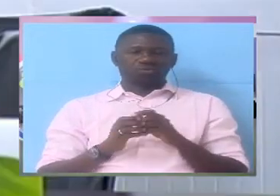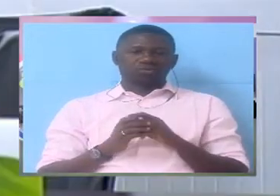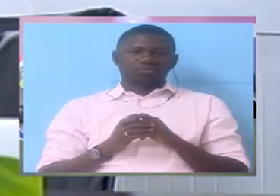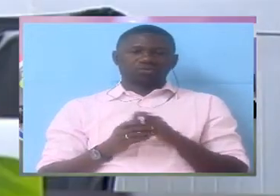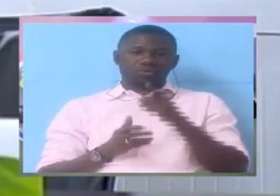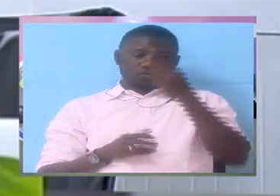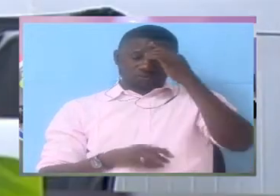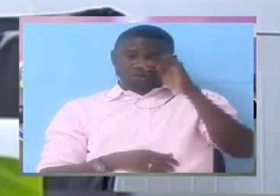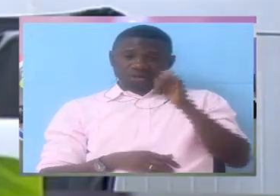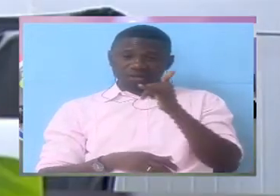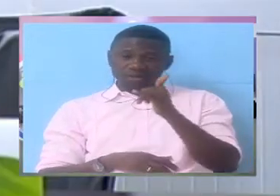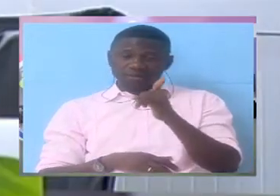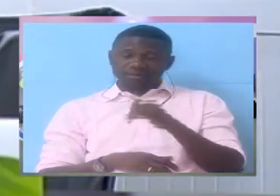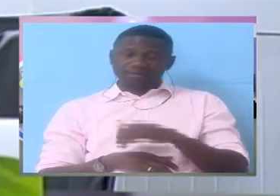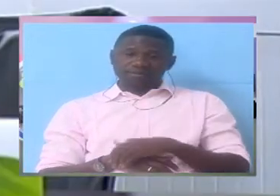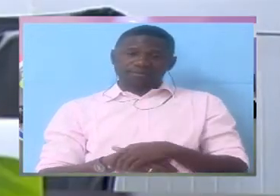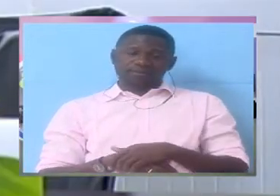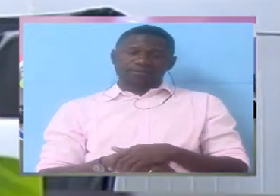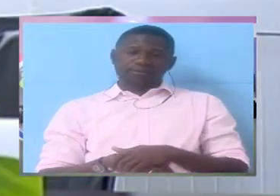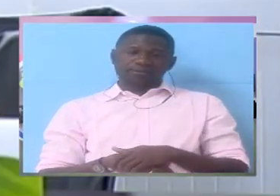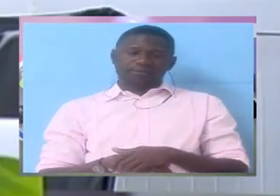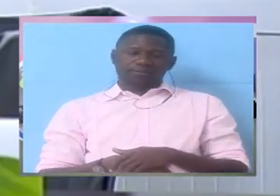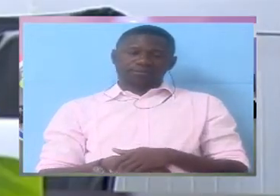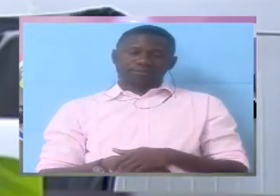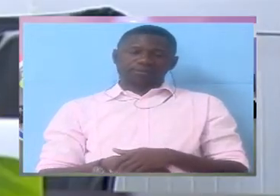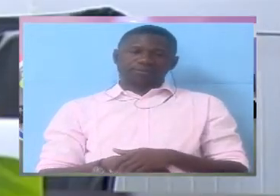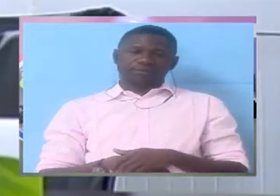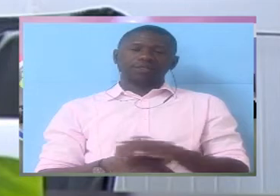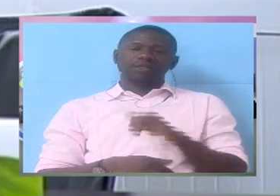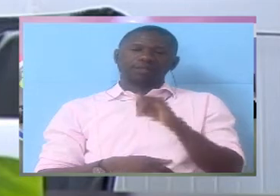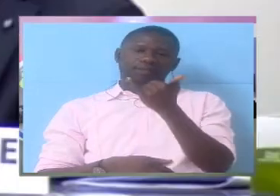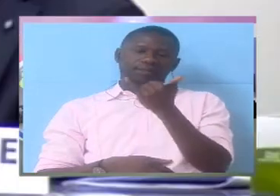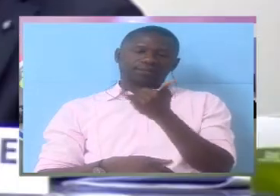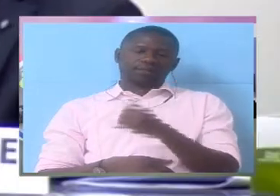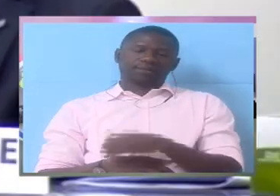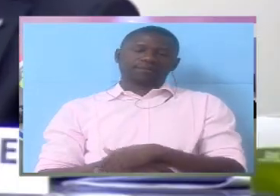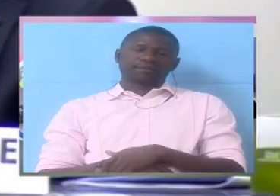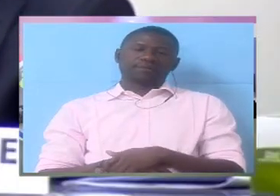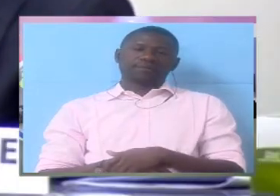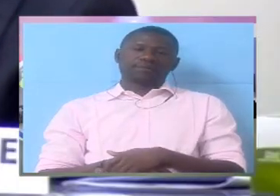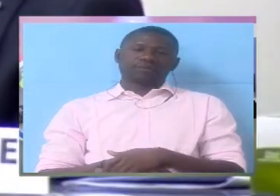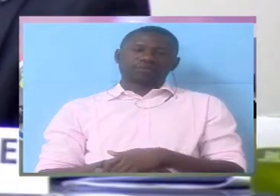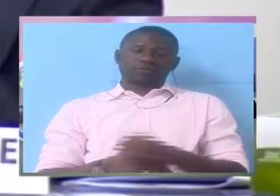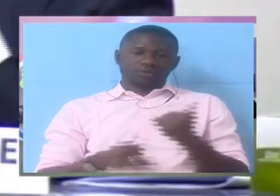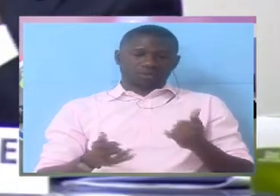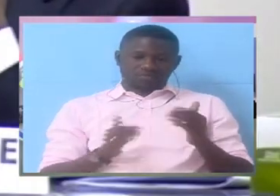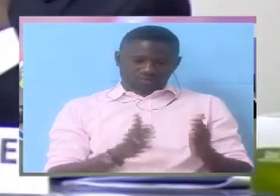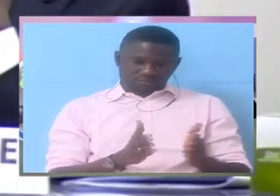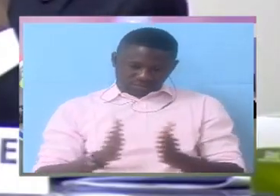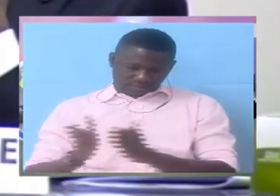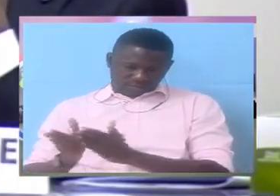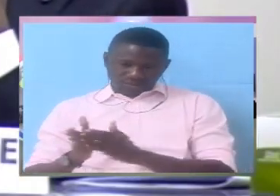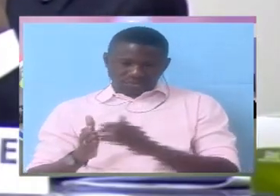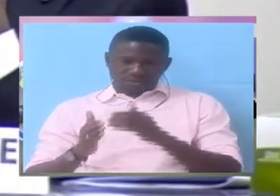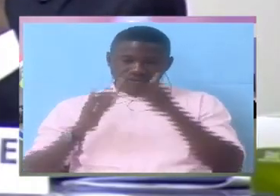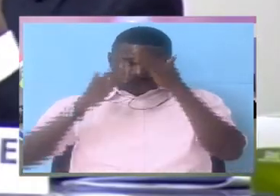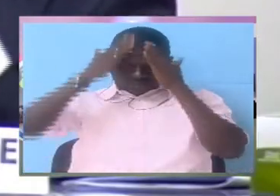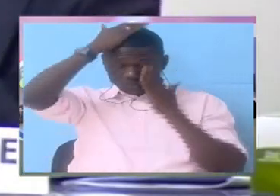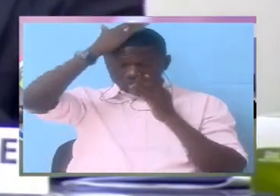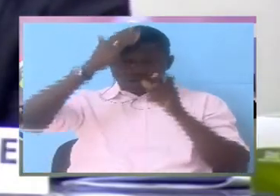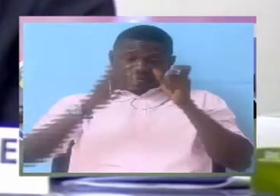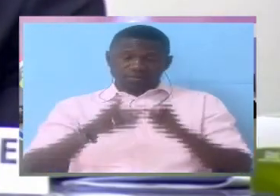fo iso ndawala la bang. Yes. Ha. So let's put the soldiers aside. Oranga soja rol la ku ngo jengendi